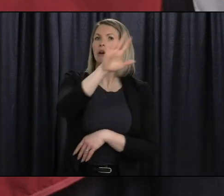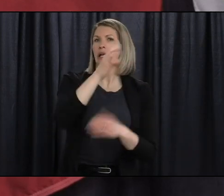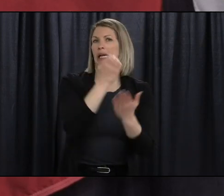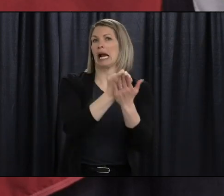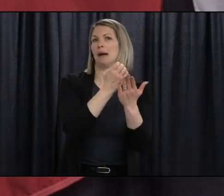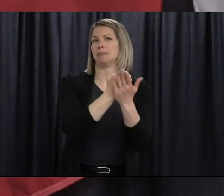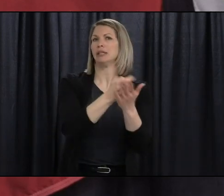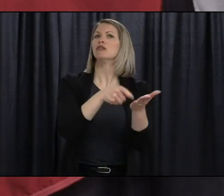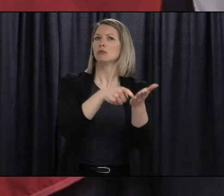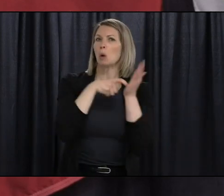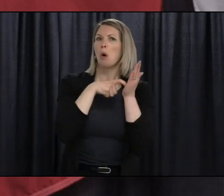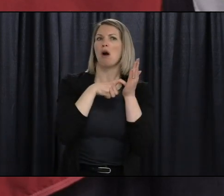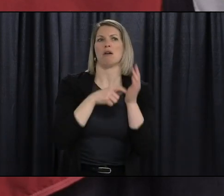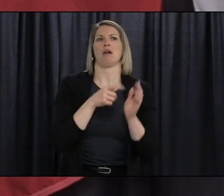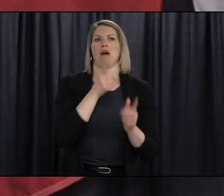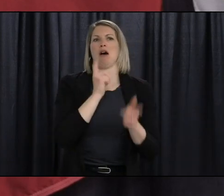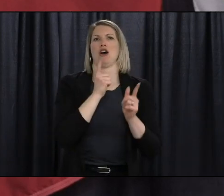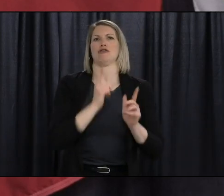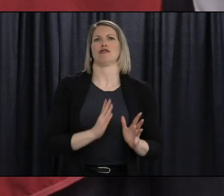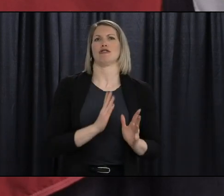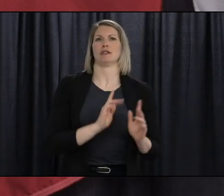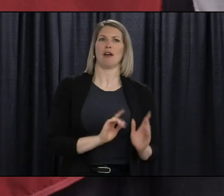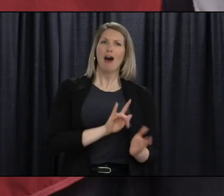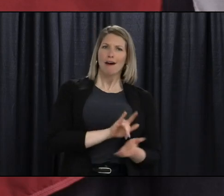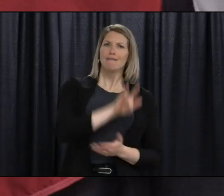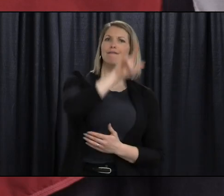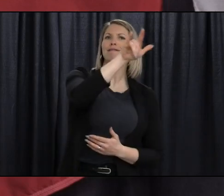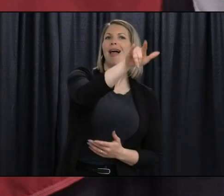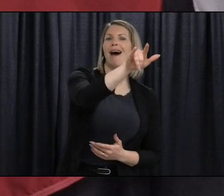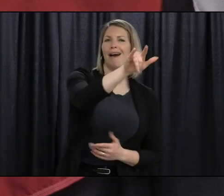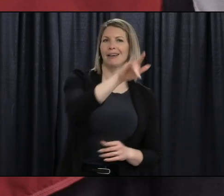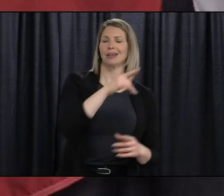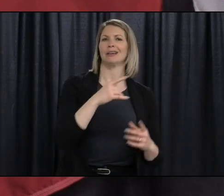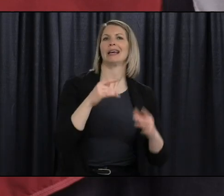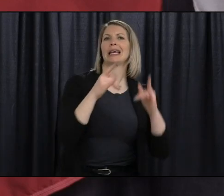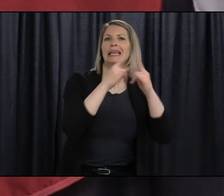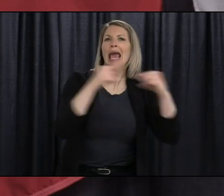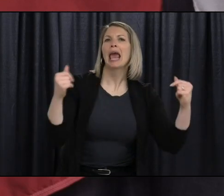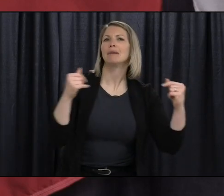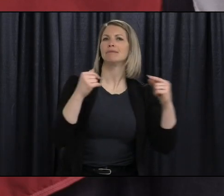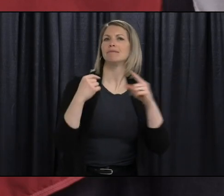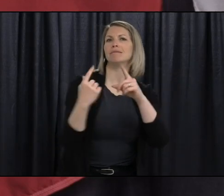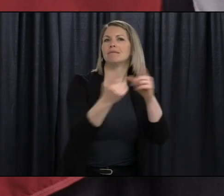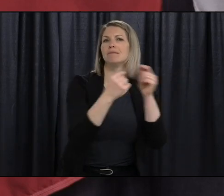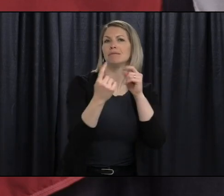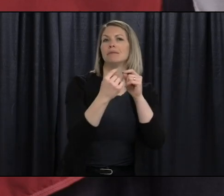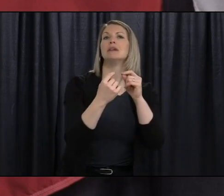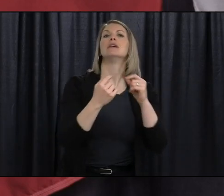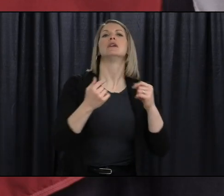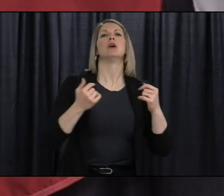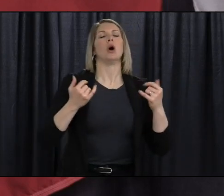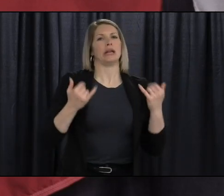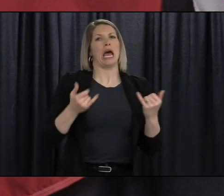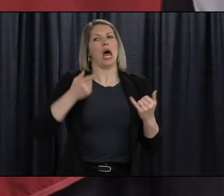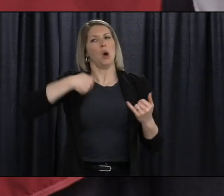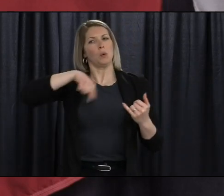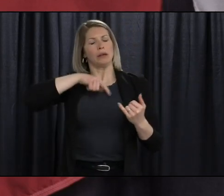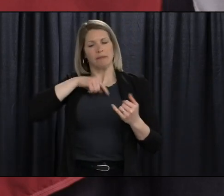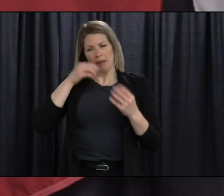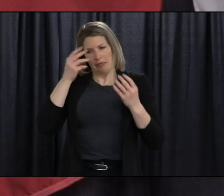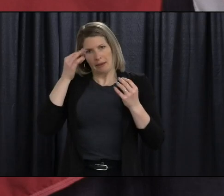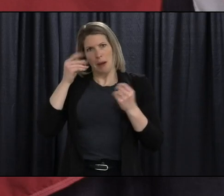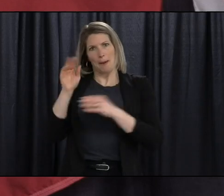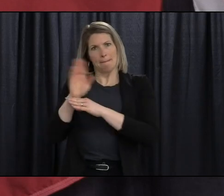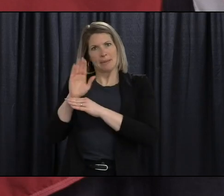come from outside of the province. And so right now we'll be working with those industries to see what business relief that we can put